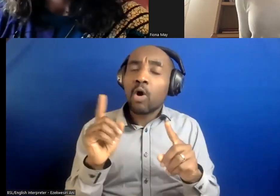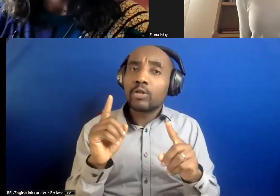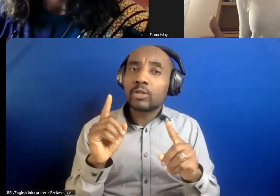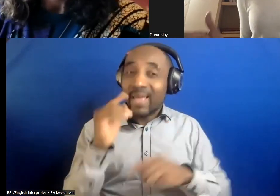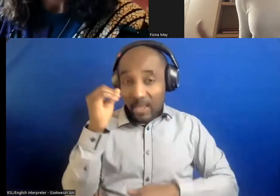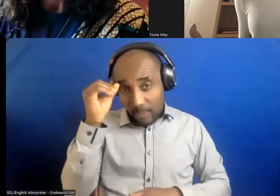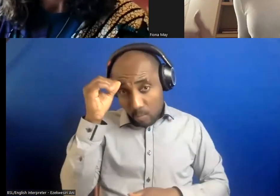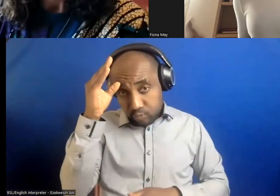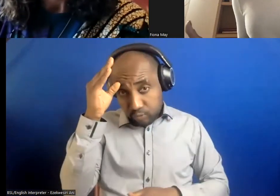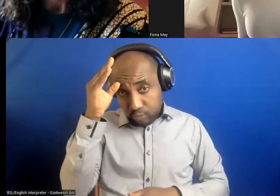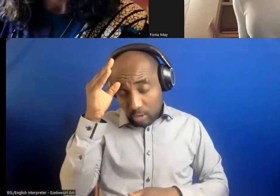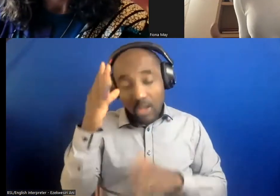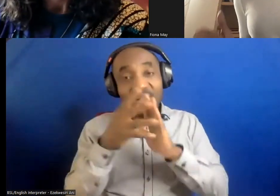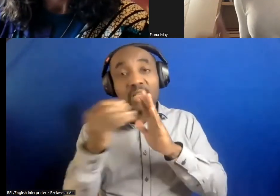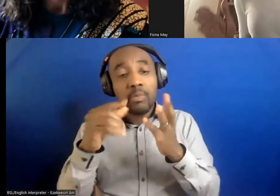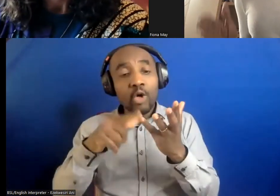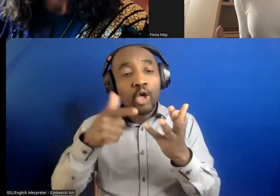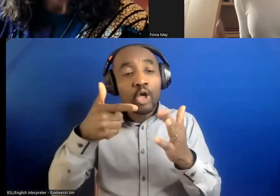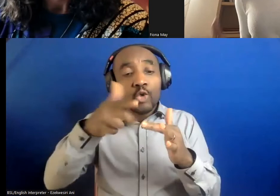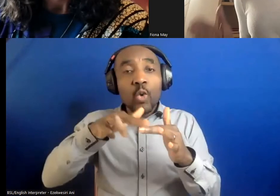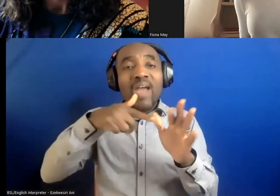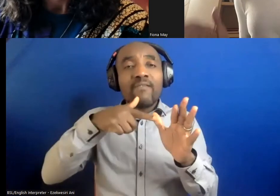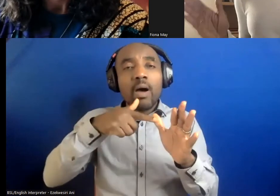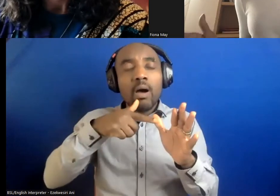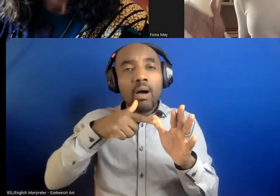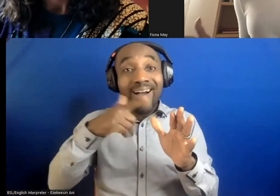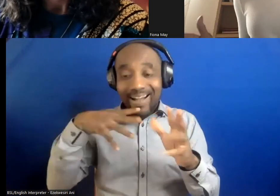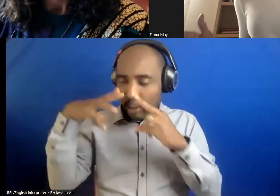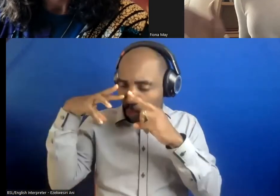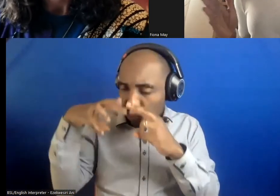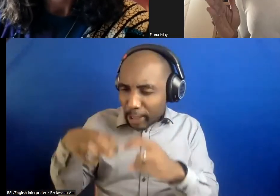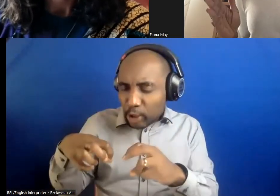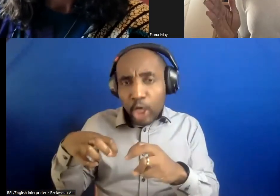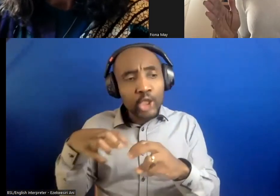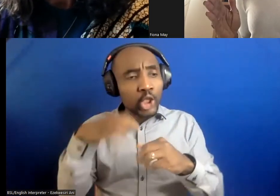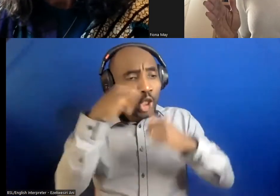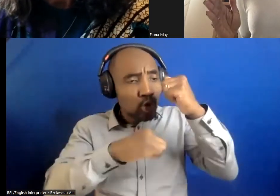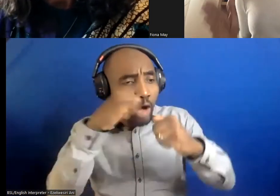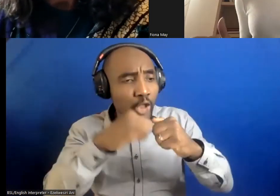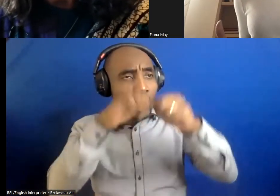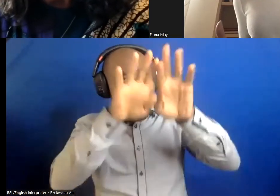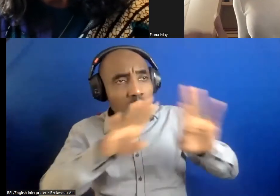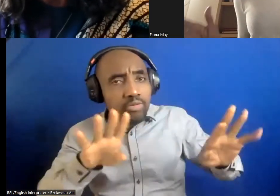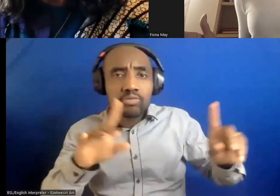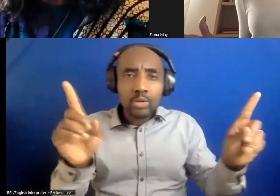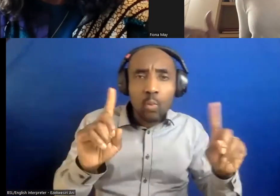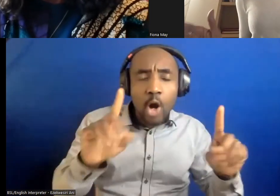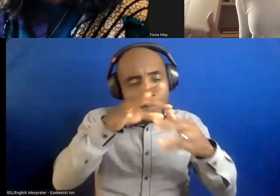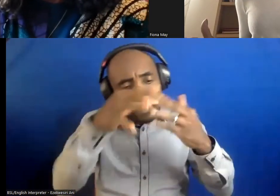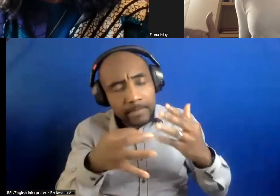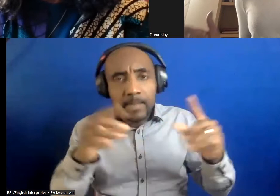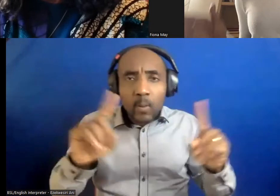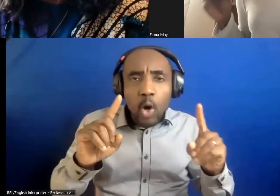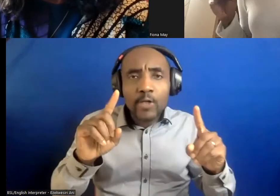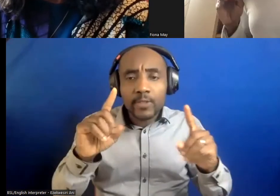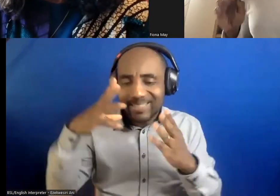want to know what's going on in UEFA, I need to know exactly from top to bottom, how is UEFA made of. So therefore, I